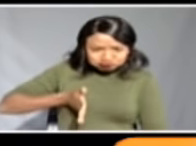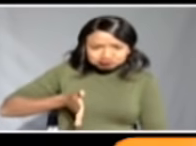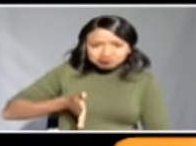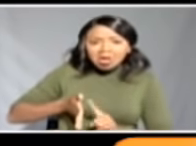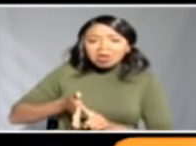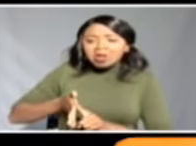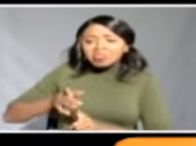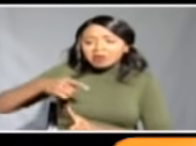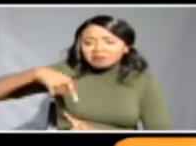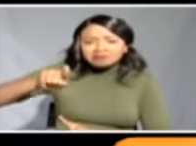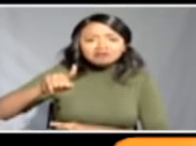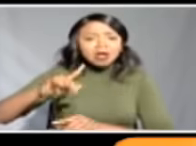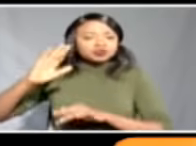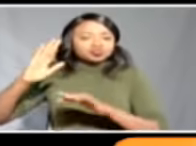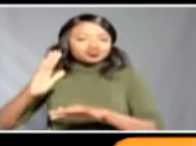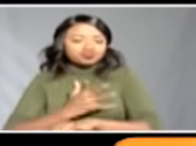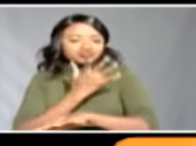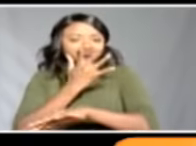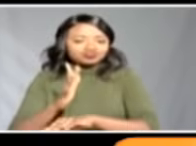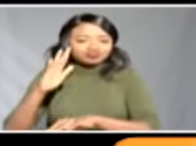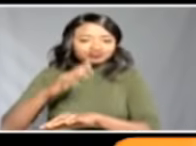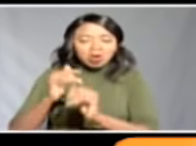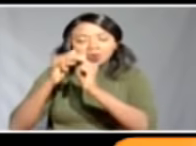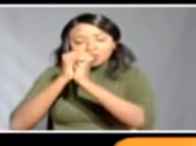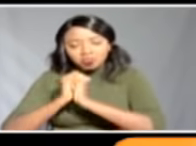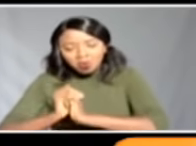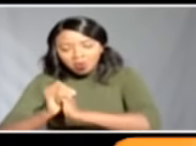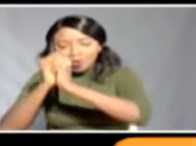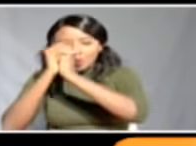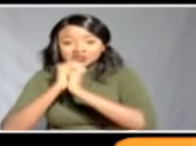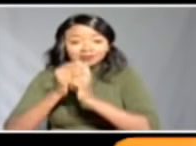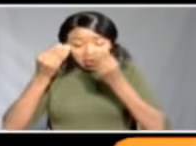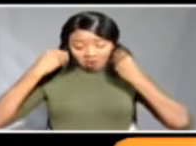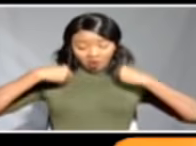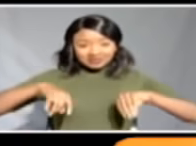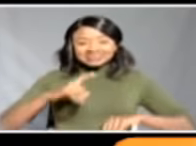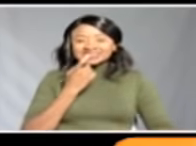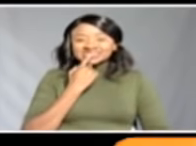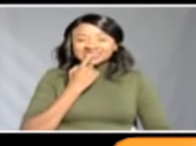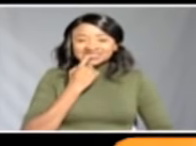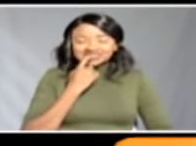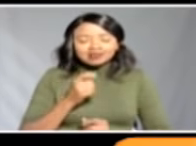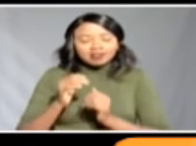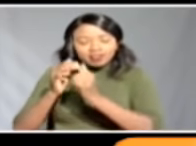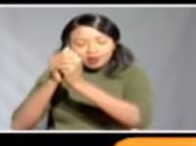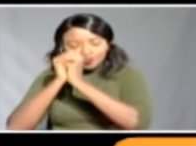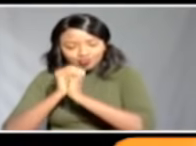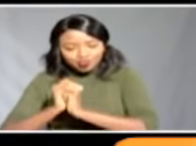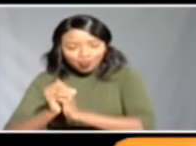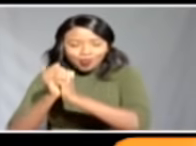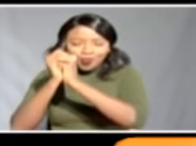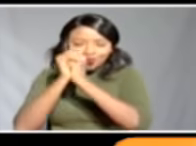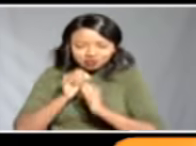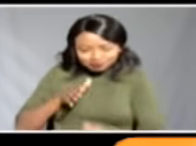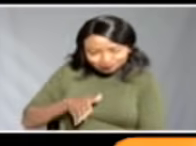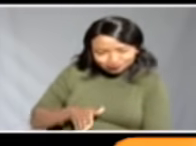presidium. Presidium wanaenda wanaomba, wanavaa manguo white, wanaenda